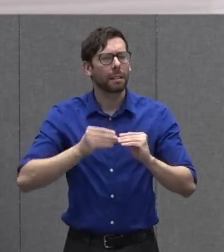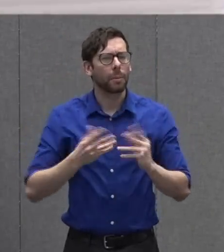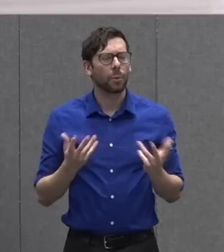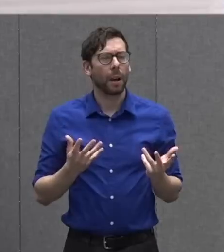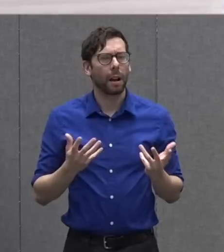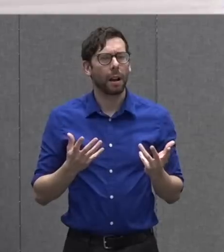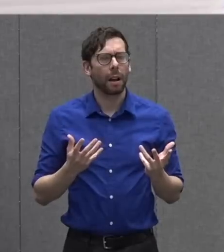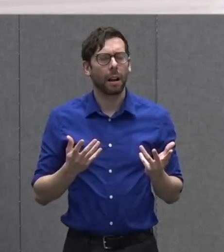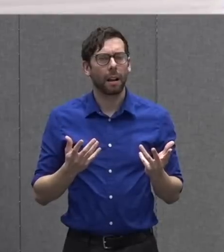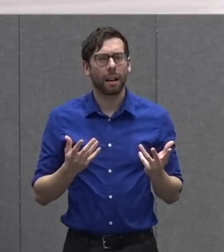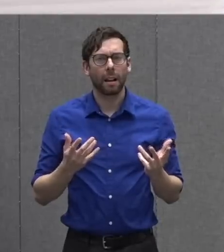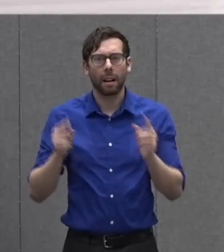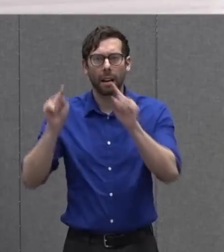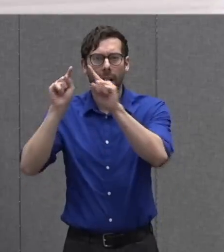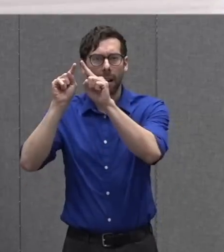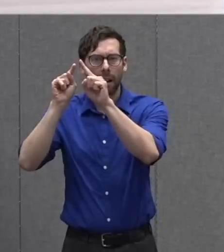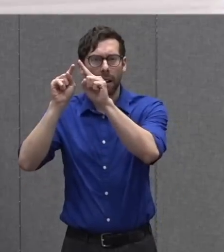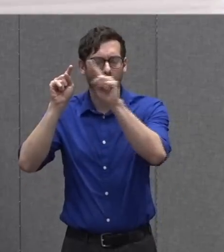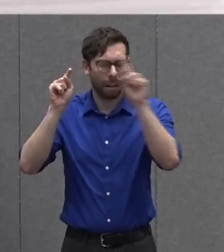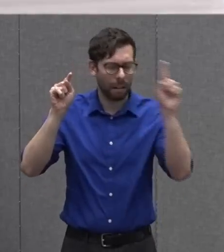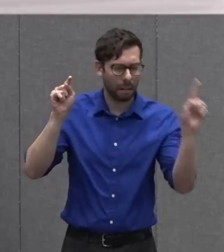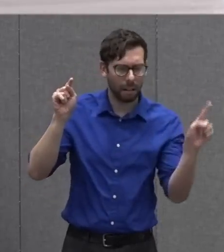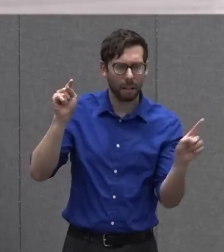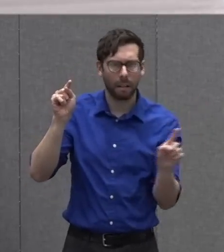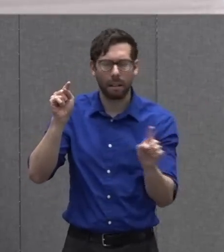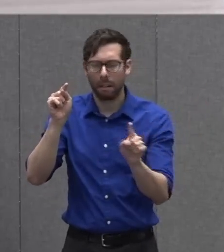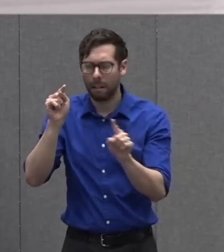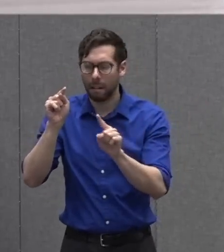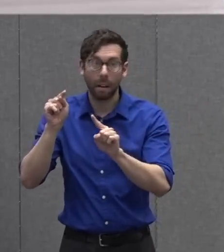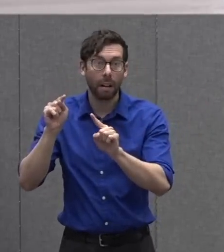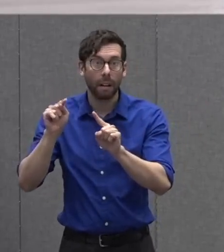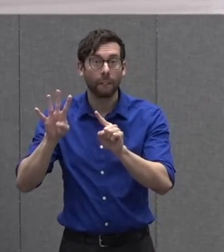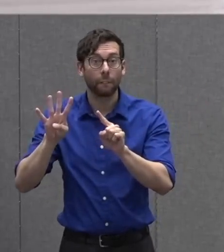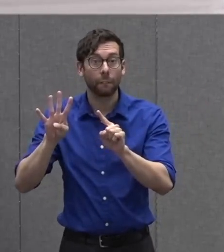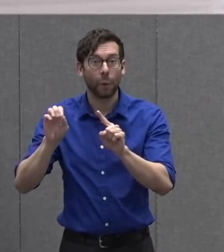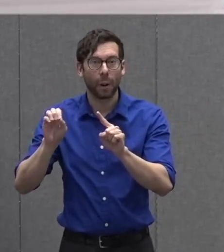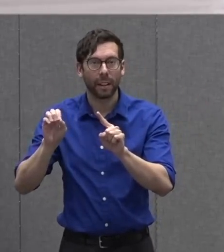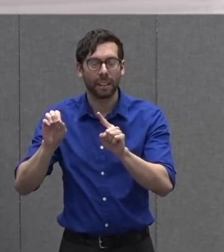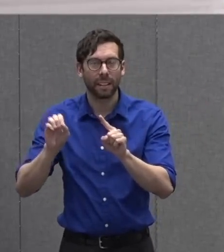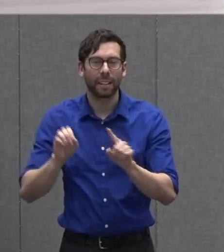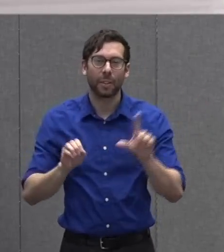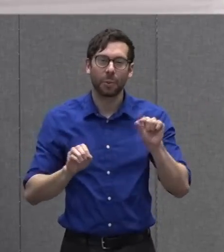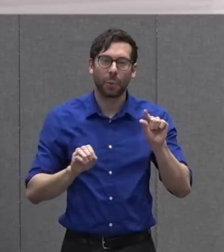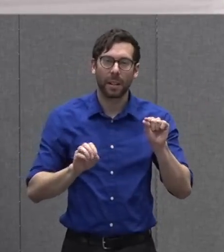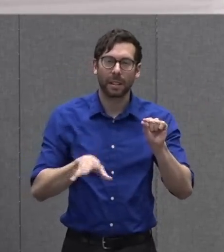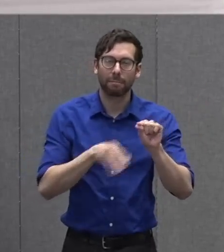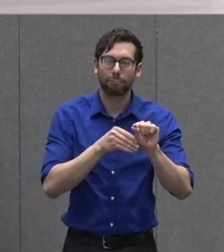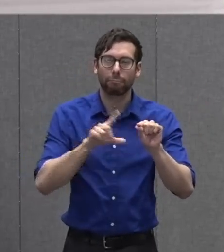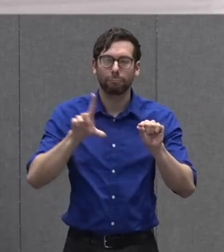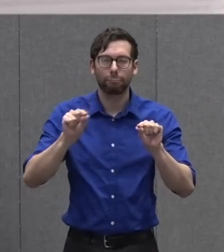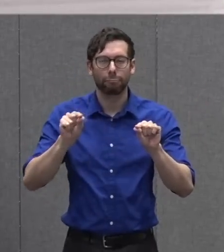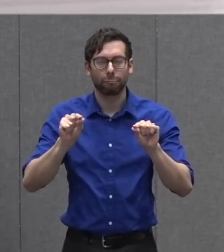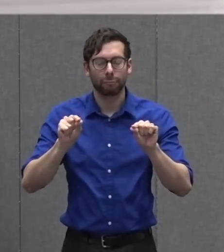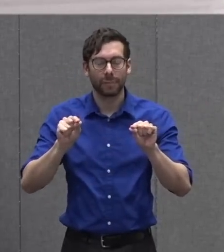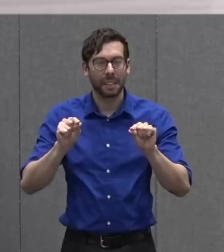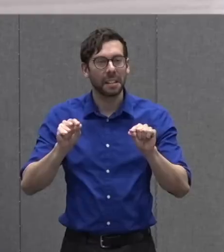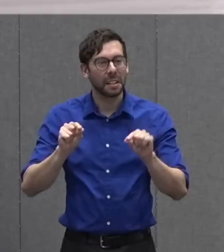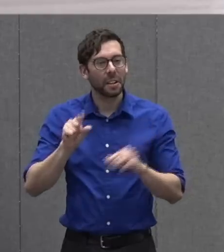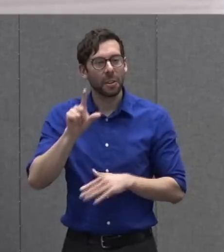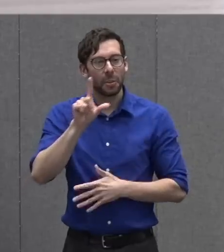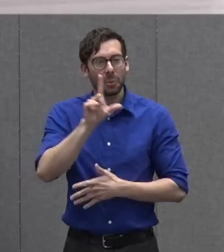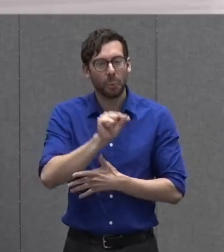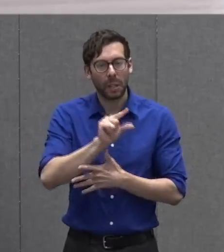That's right, it would be 40. Counting by 20s is pretty easy. What would come after 40?